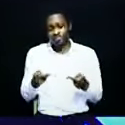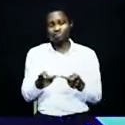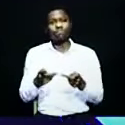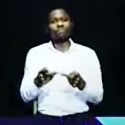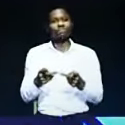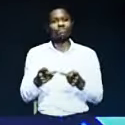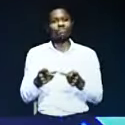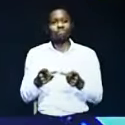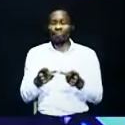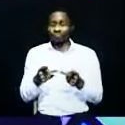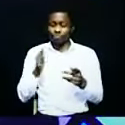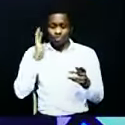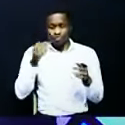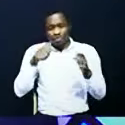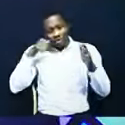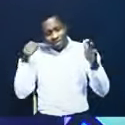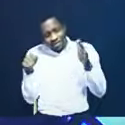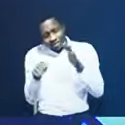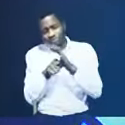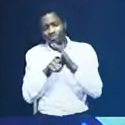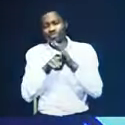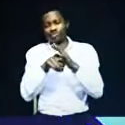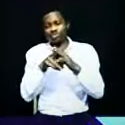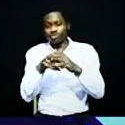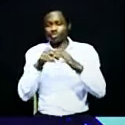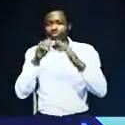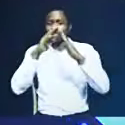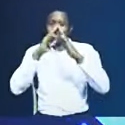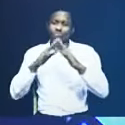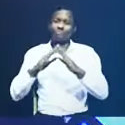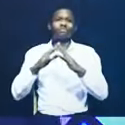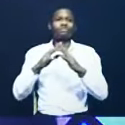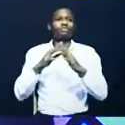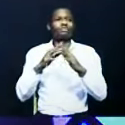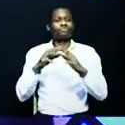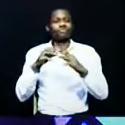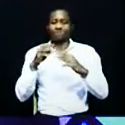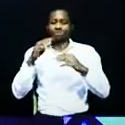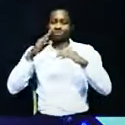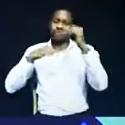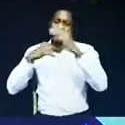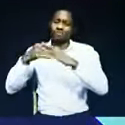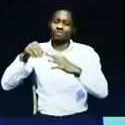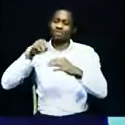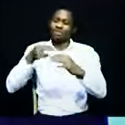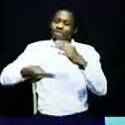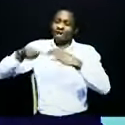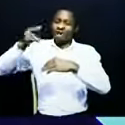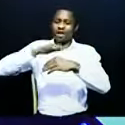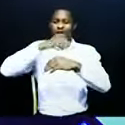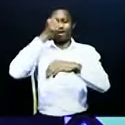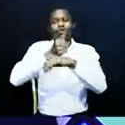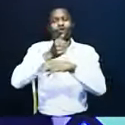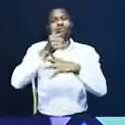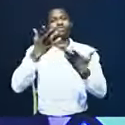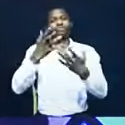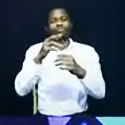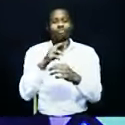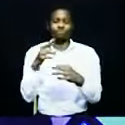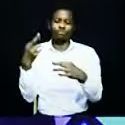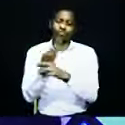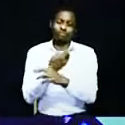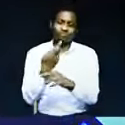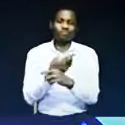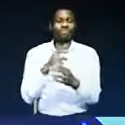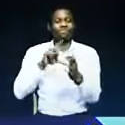in the shelter of his sacred tent. Set me high upon a rock. Then